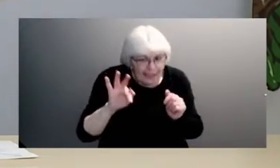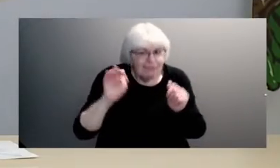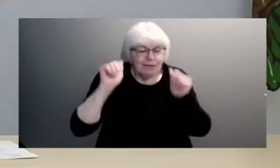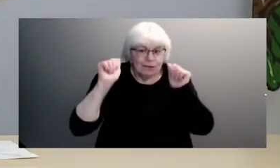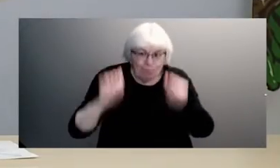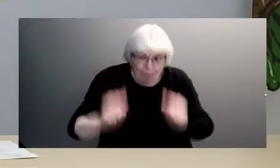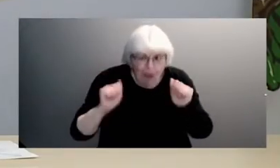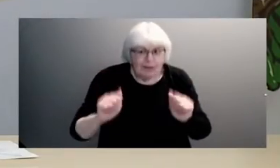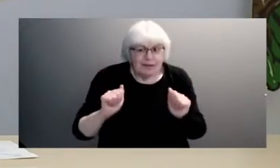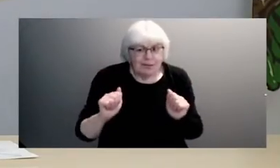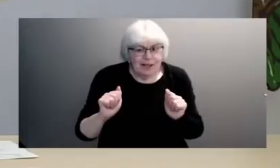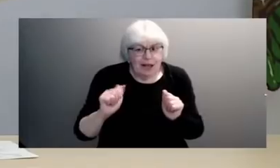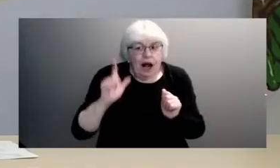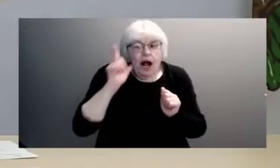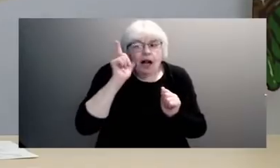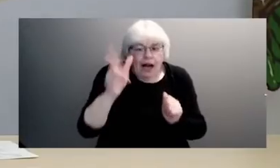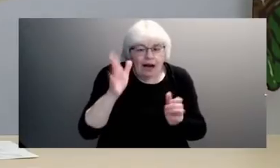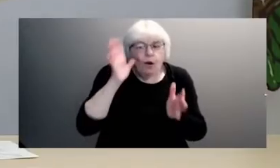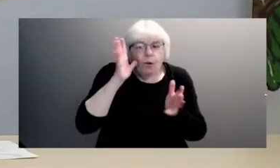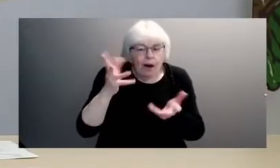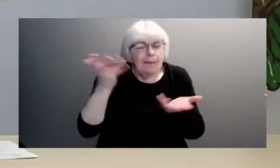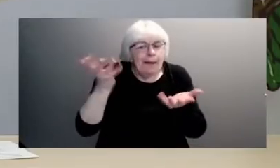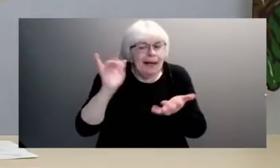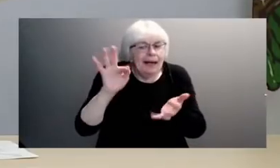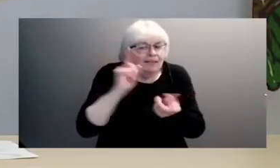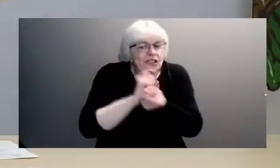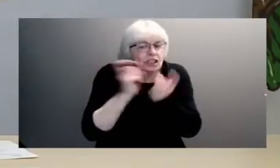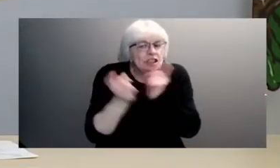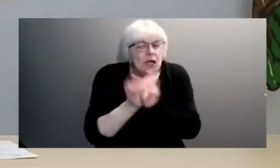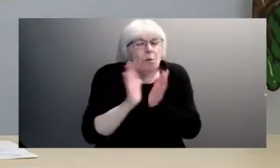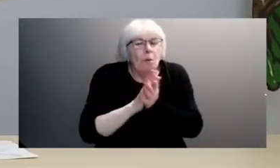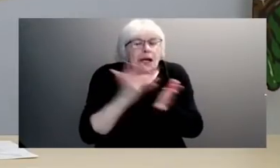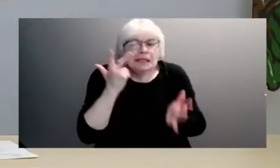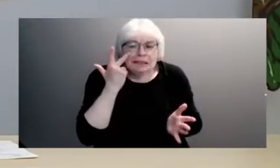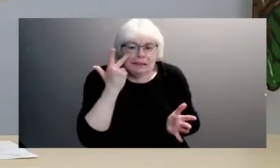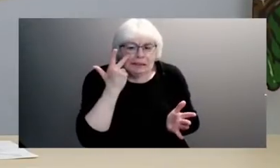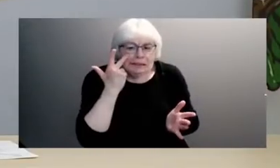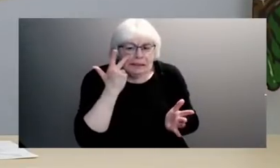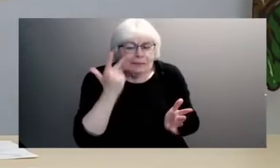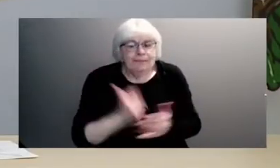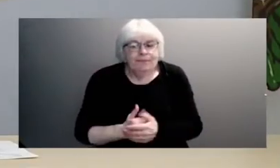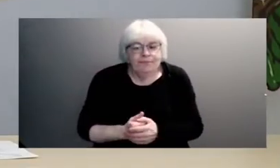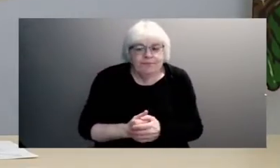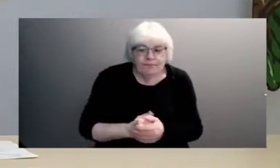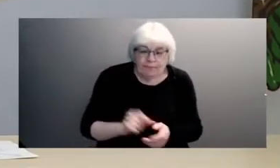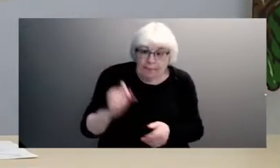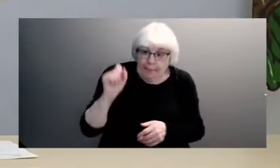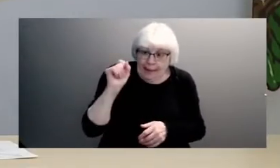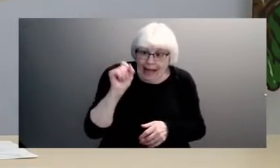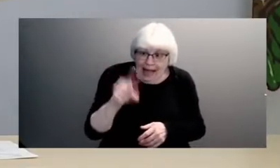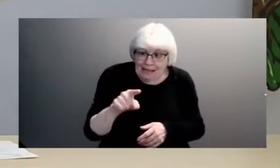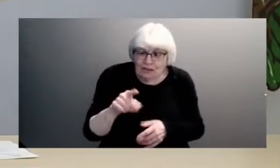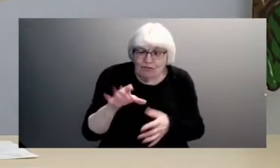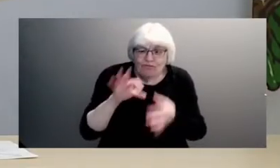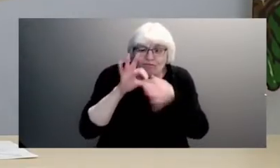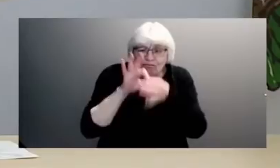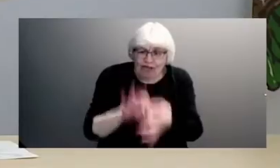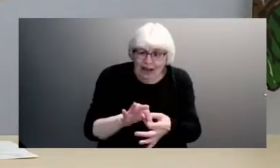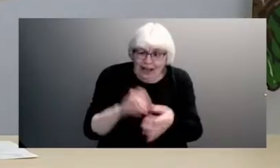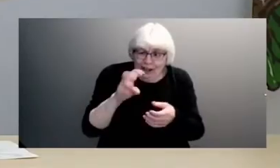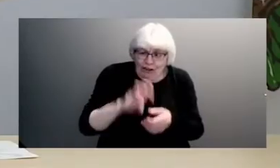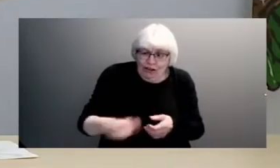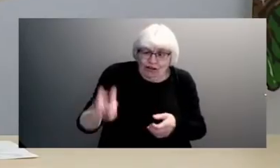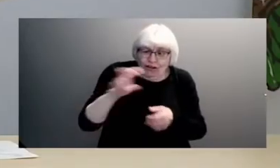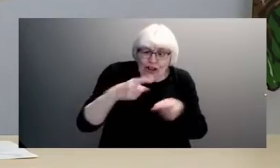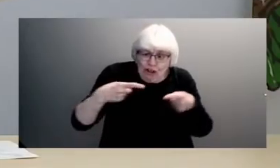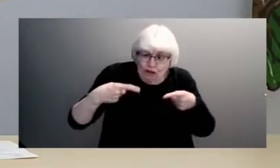I wanted to ask a little bit about travel over the holidays. I know this is a question we've asked you before, but it does seem like things are changing